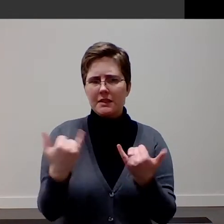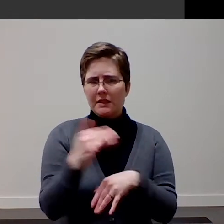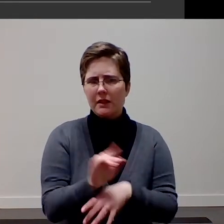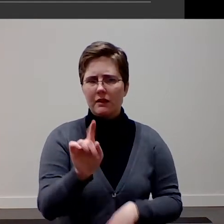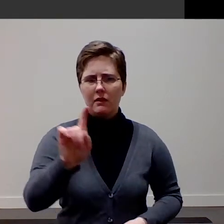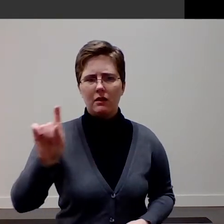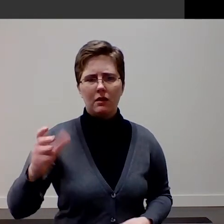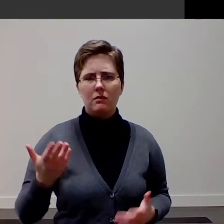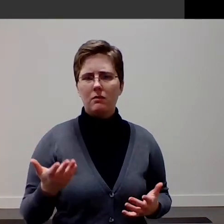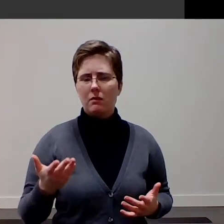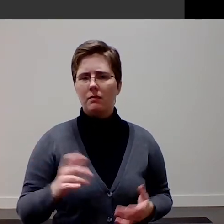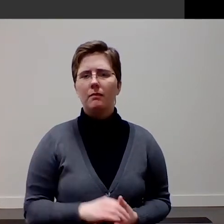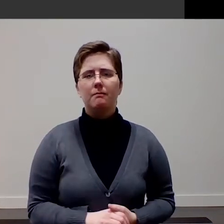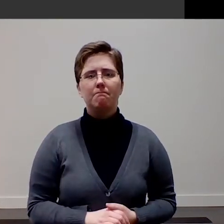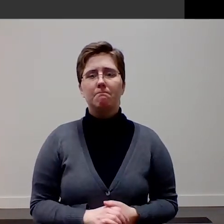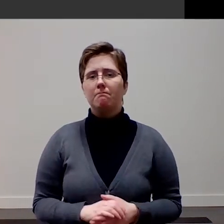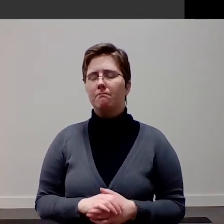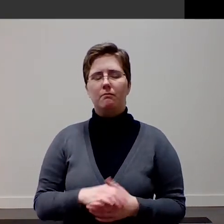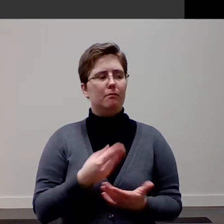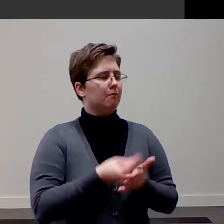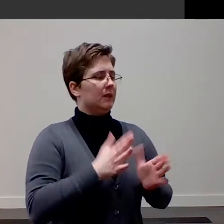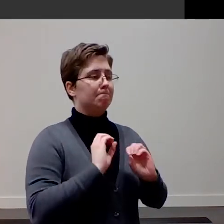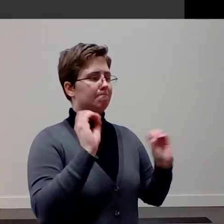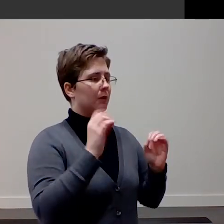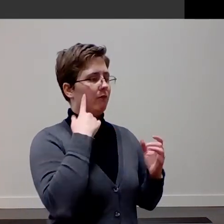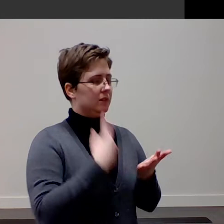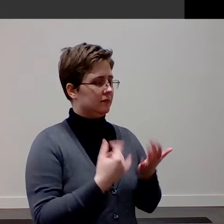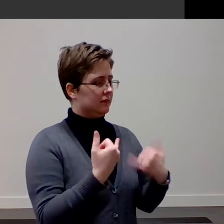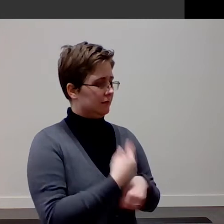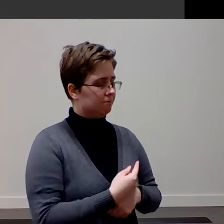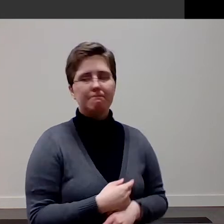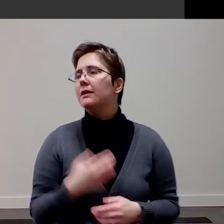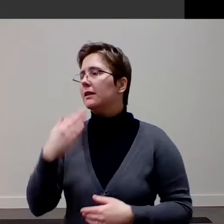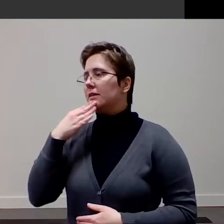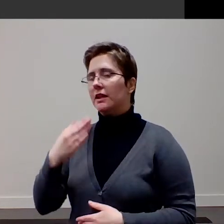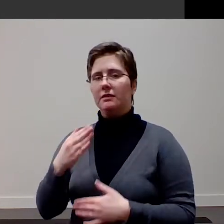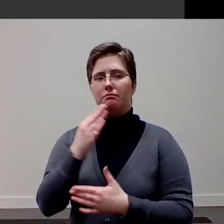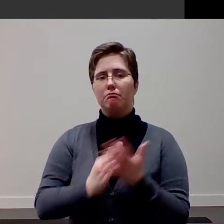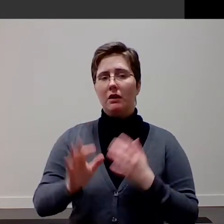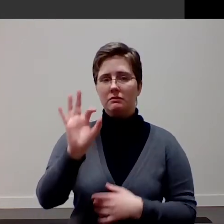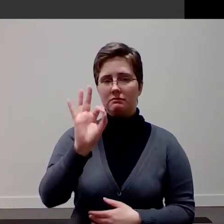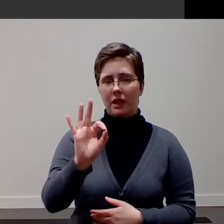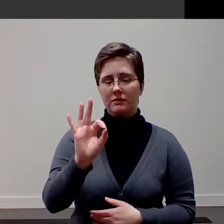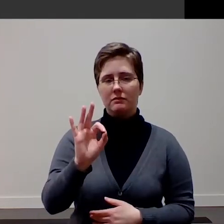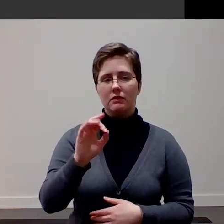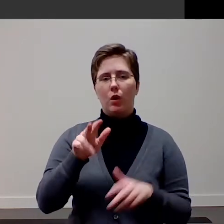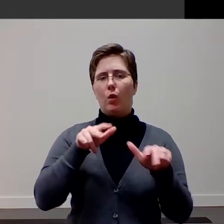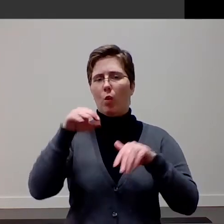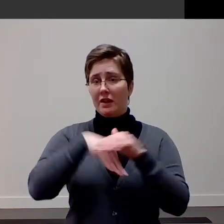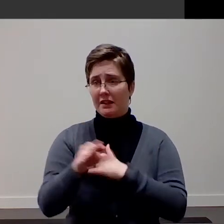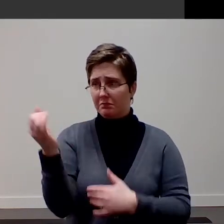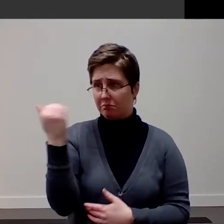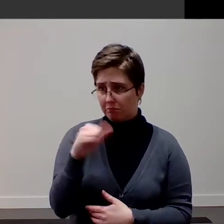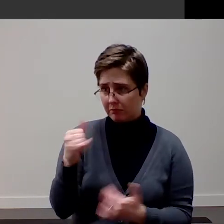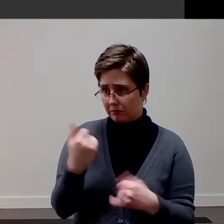tonight? There are no items for the discussion. Thank you. Section 9 are walk-ins. Do we